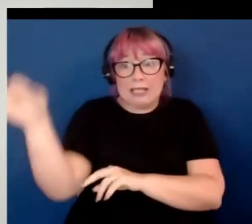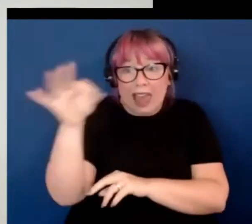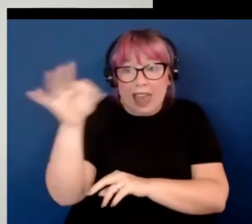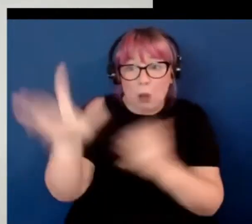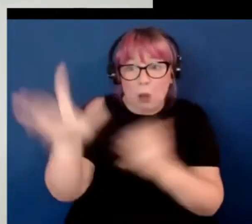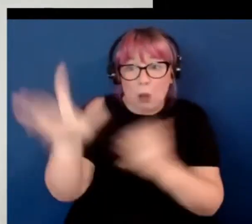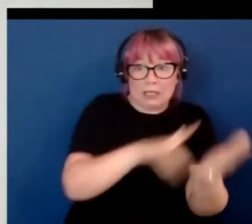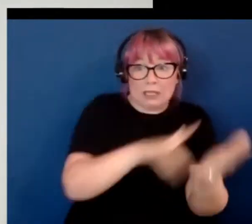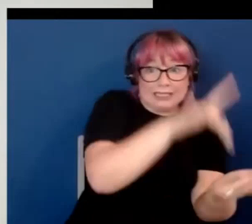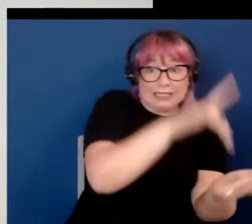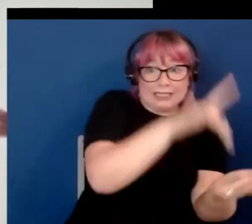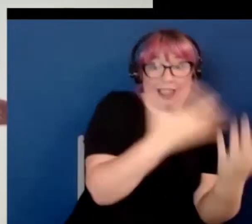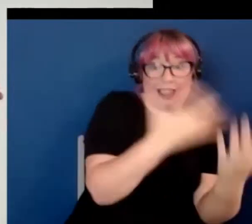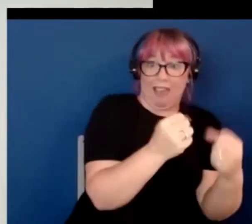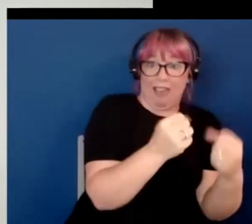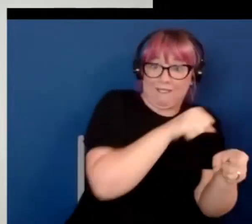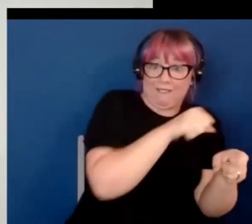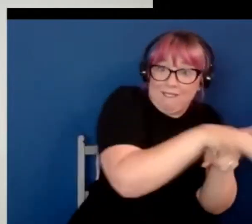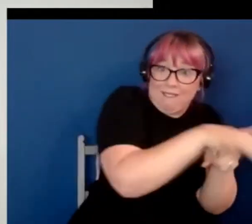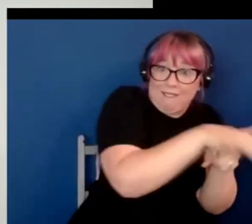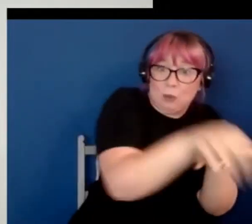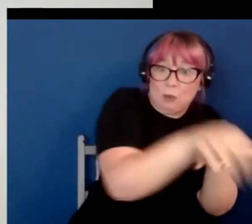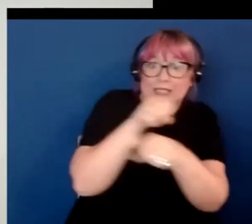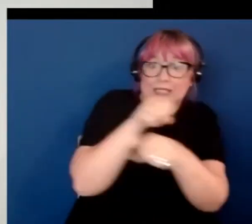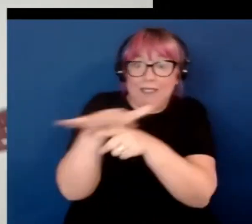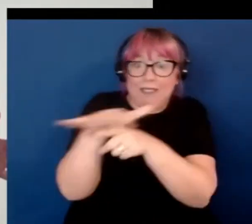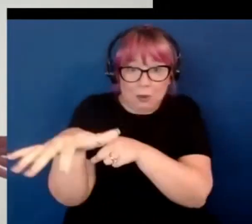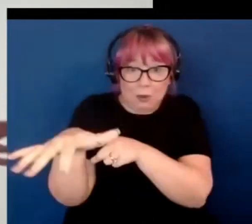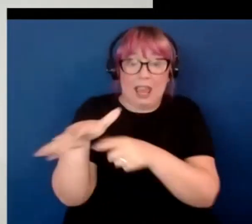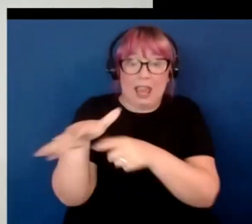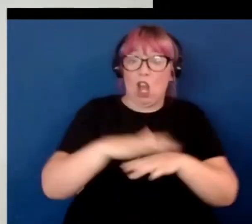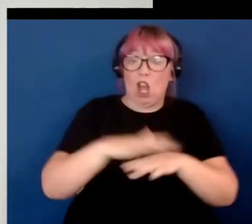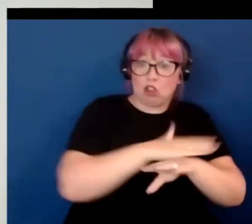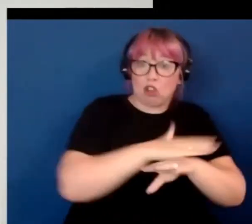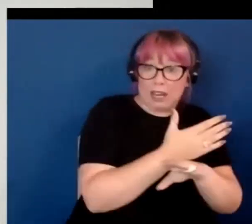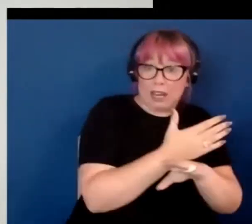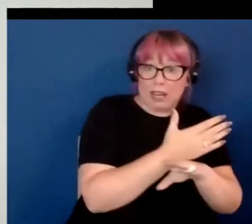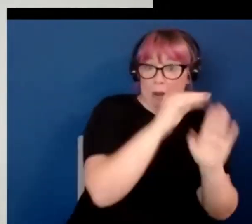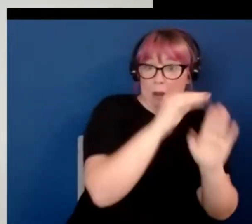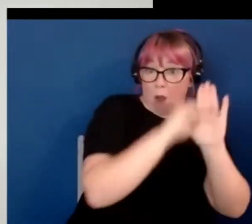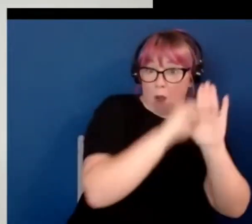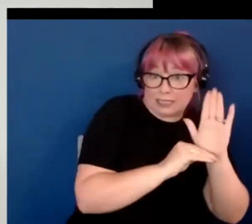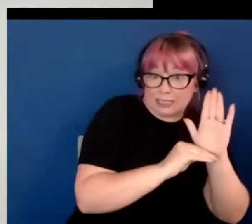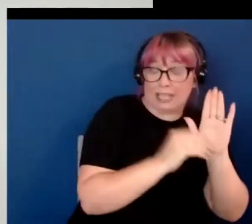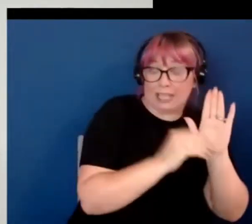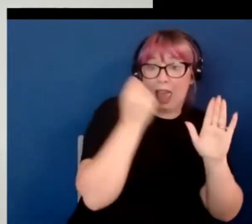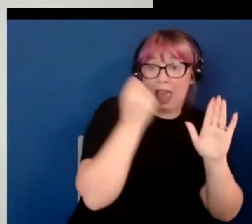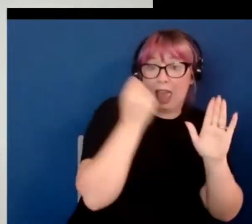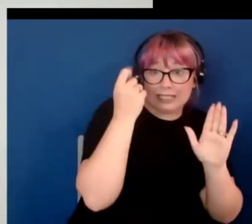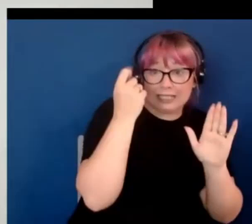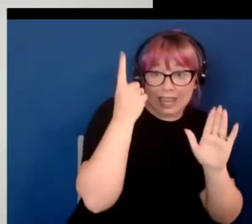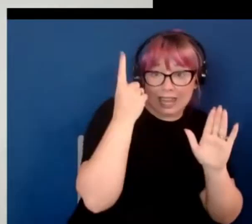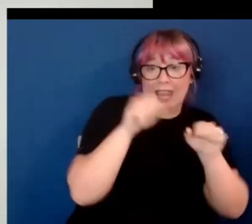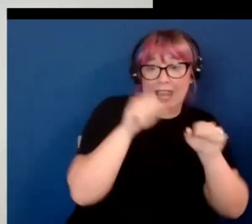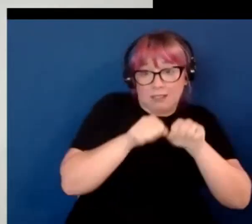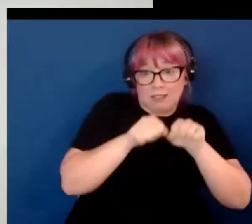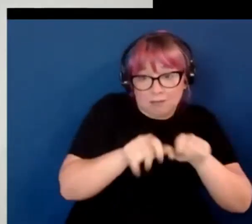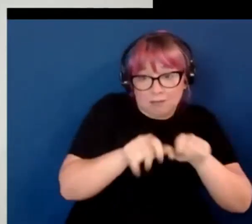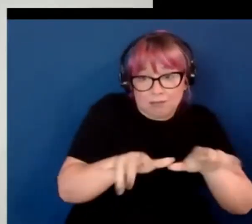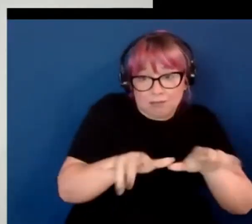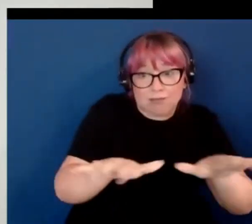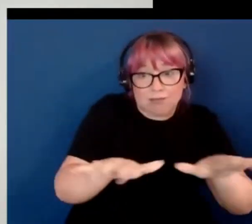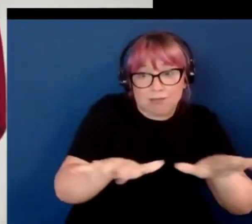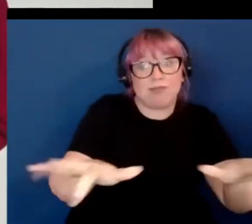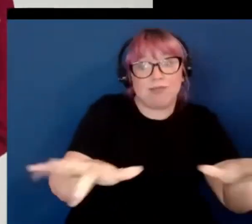that journey will take from green policies and ideas representing dissent to becoming common sense will get shorter and